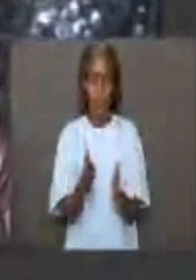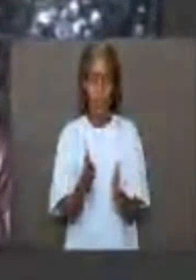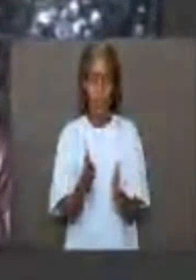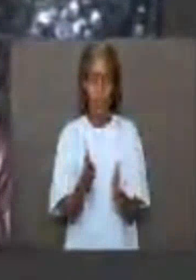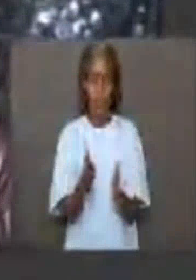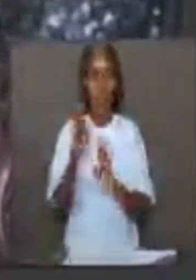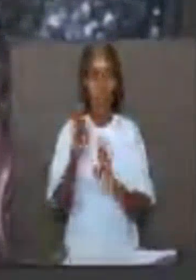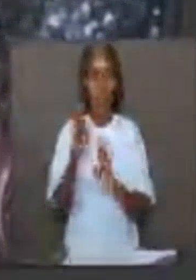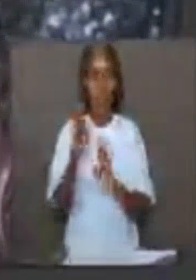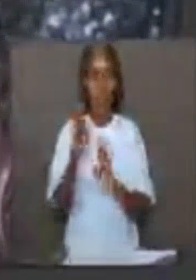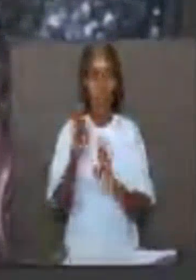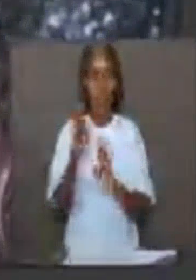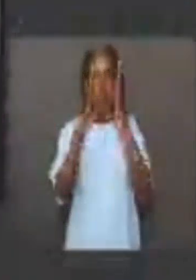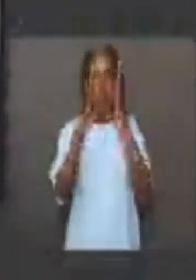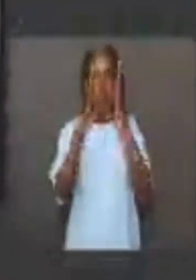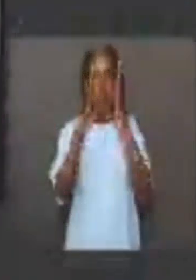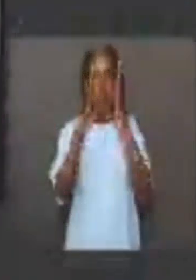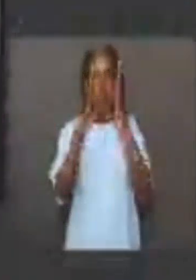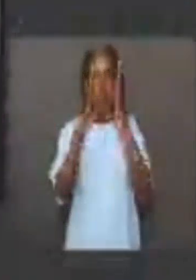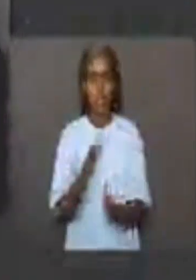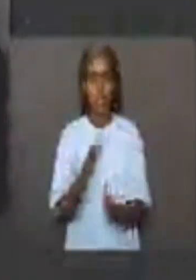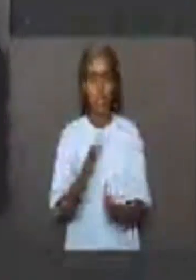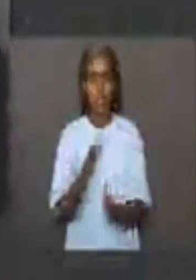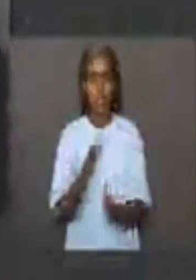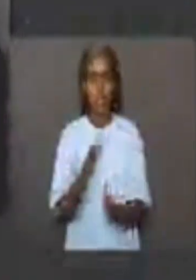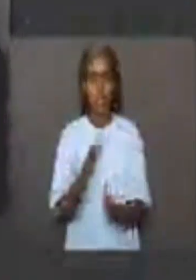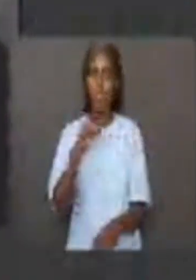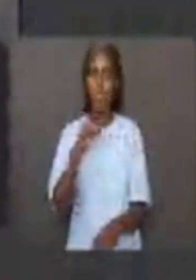biologists, and, of course,